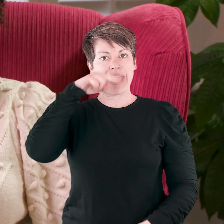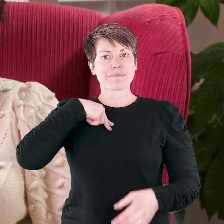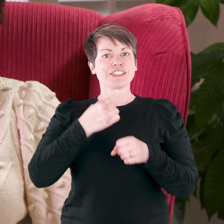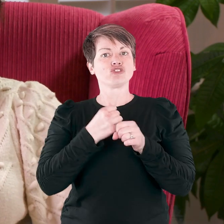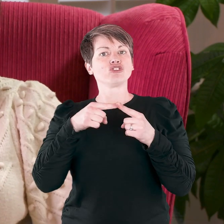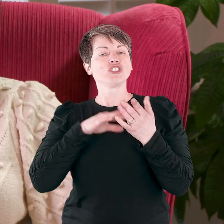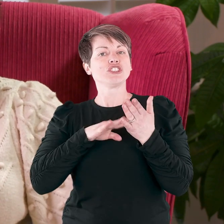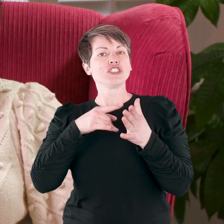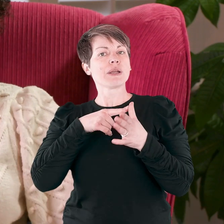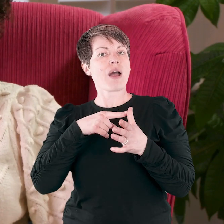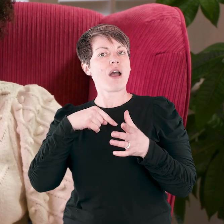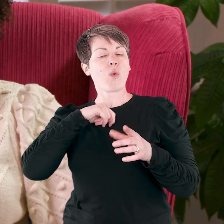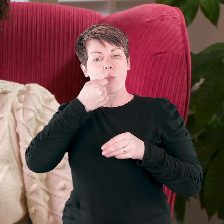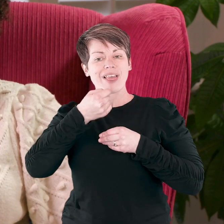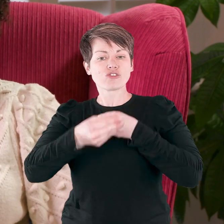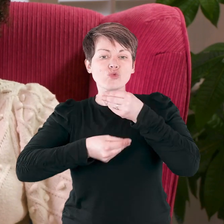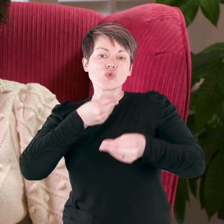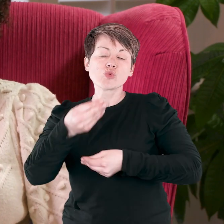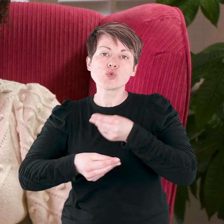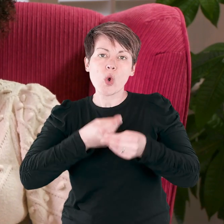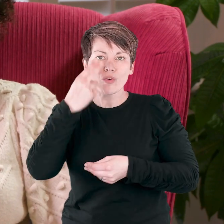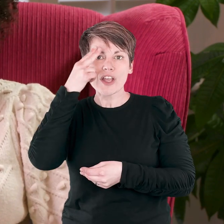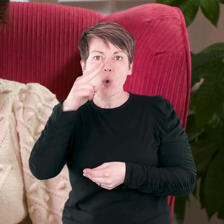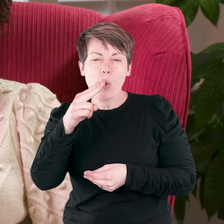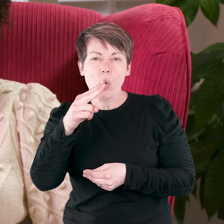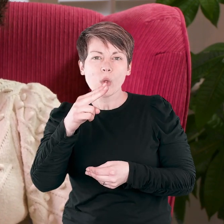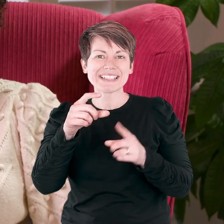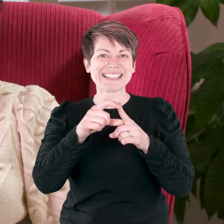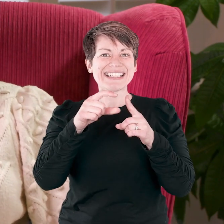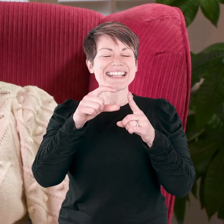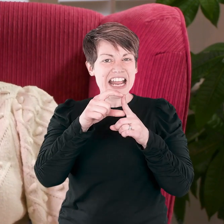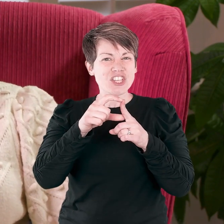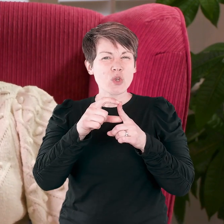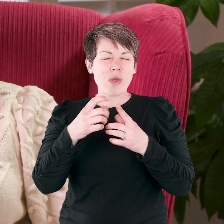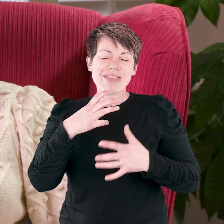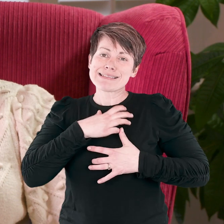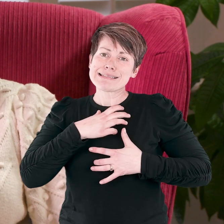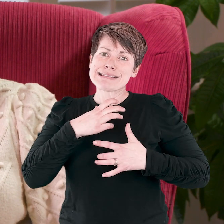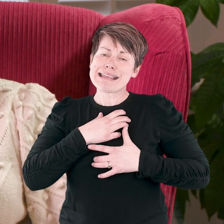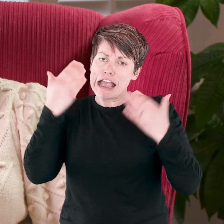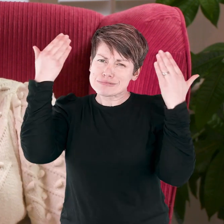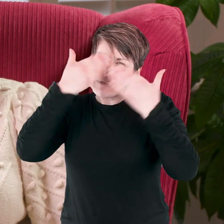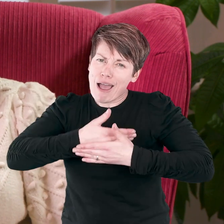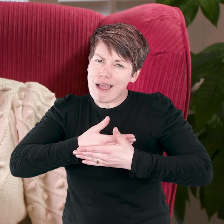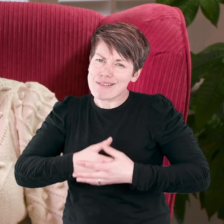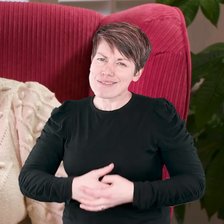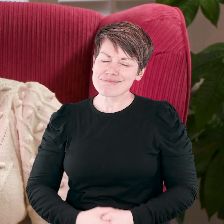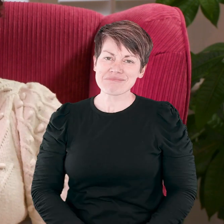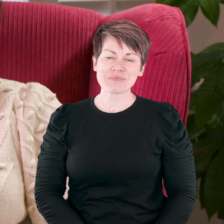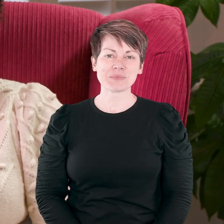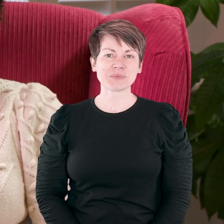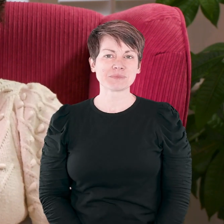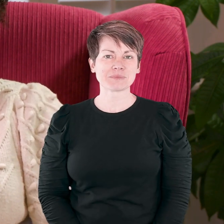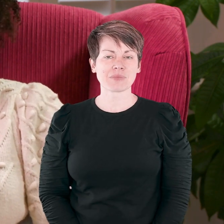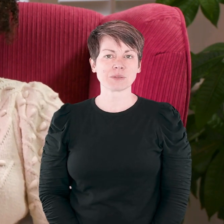My name is Gemma, and I'm going to read you a story called Daniel and the Scary Sleepover.